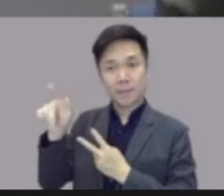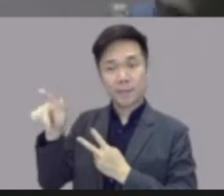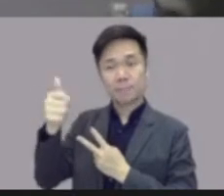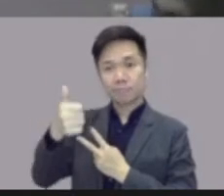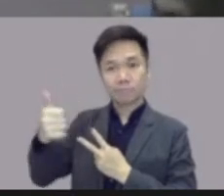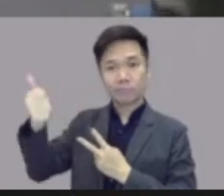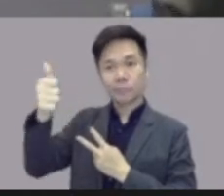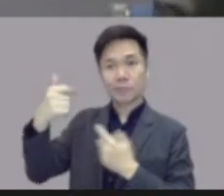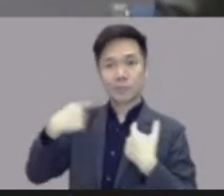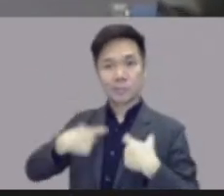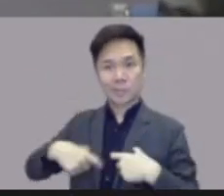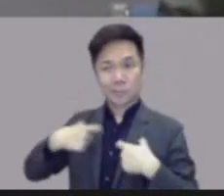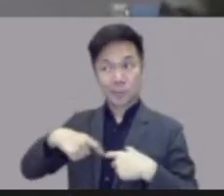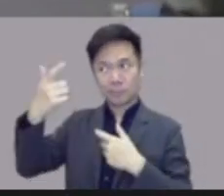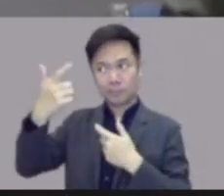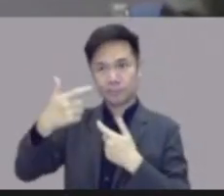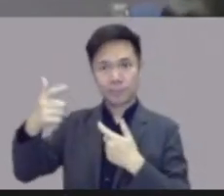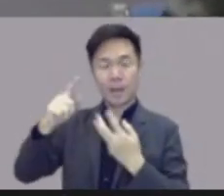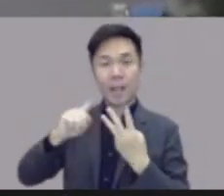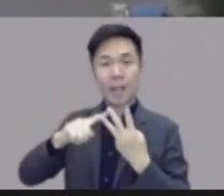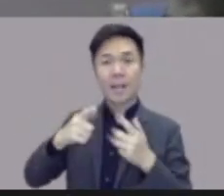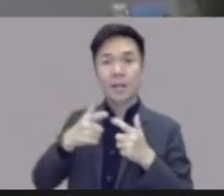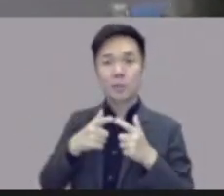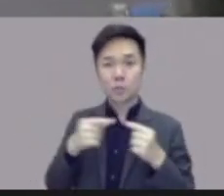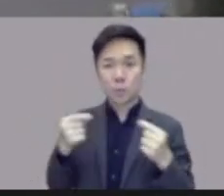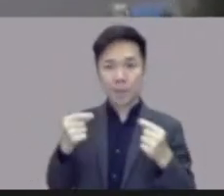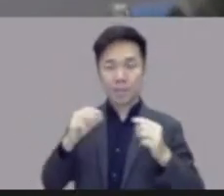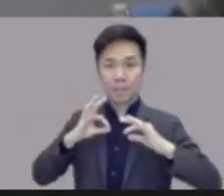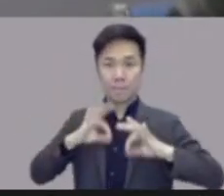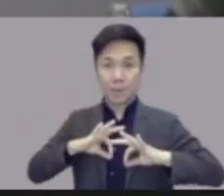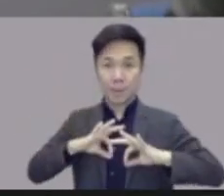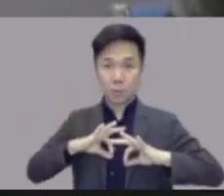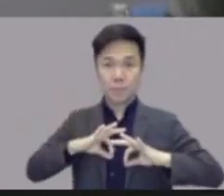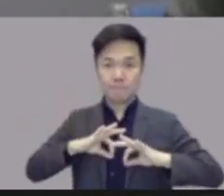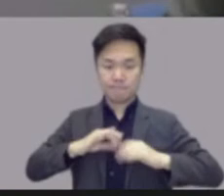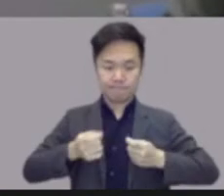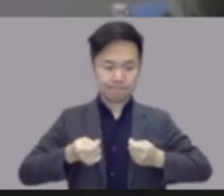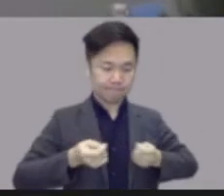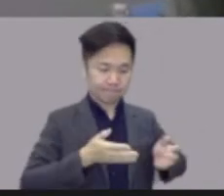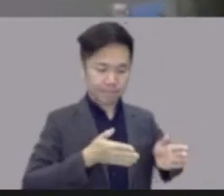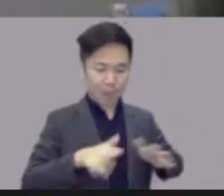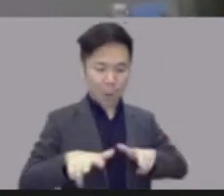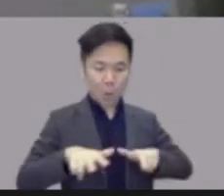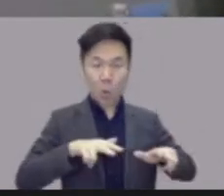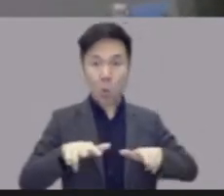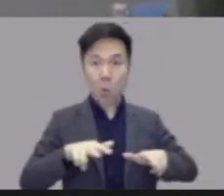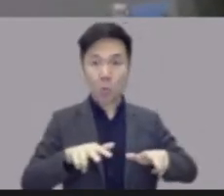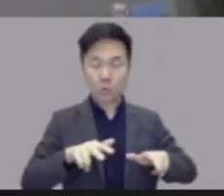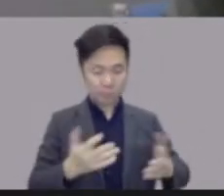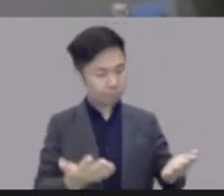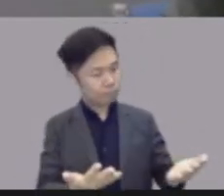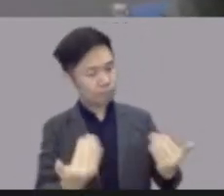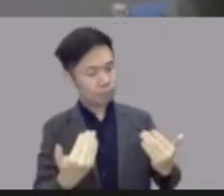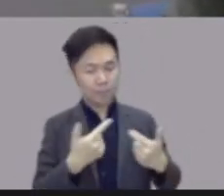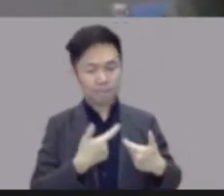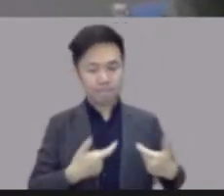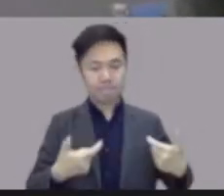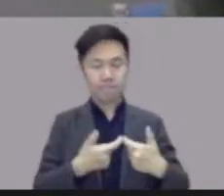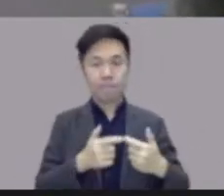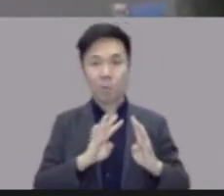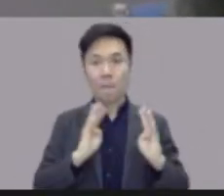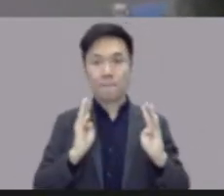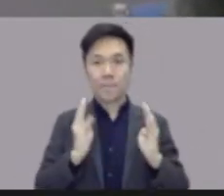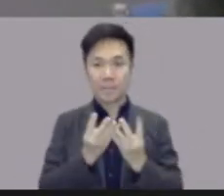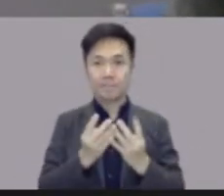and the hosted by the Japanese Ministry of the environment in partnership with the United Nations universities and Digest the conference